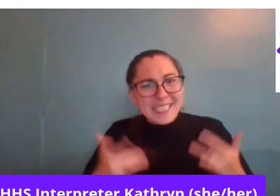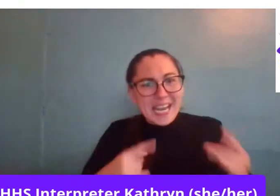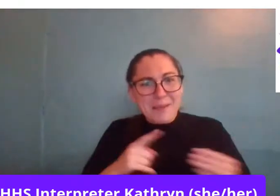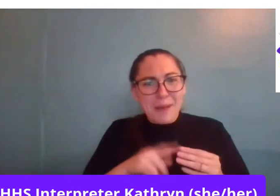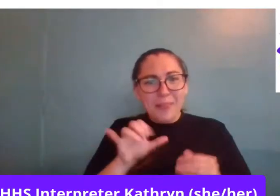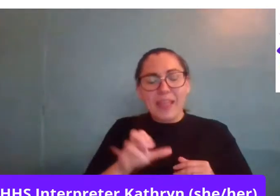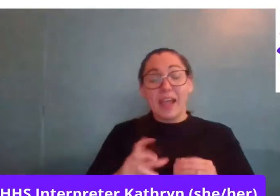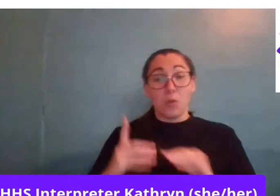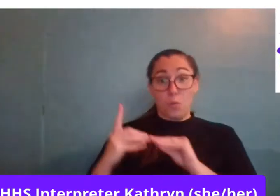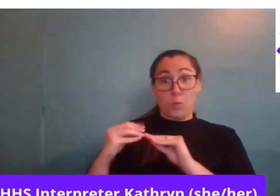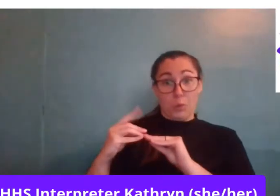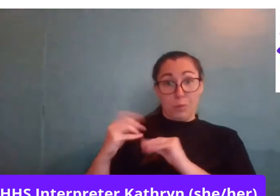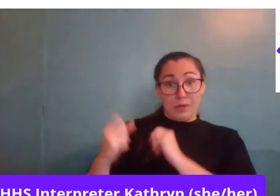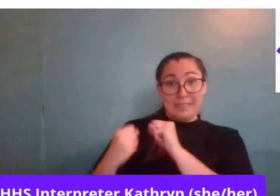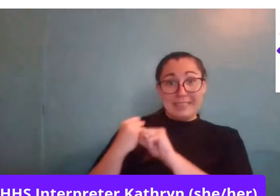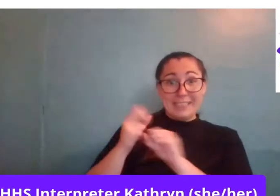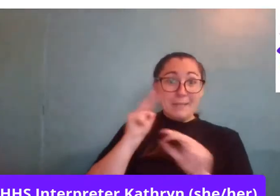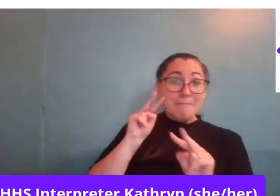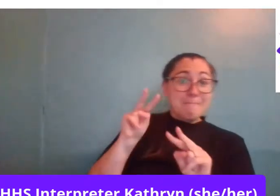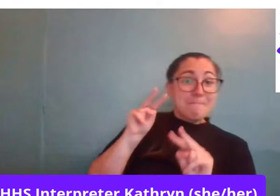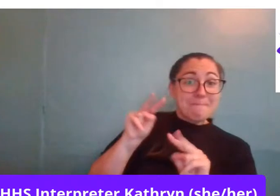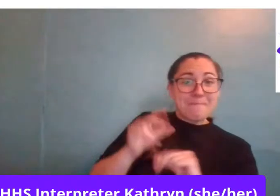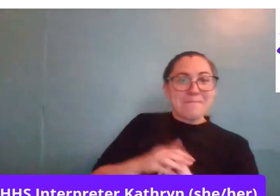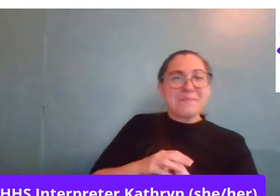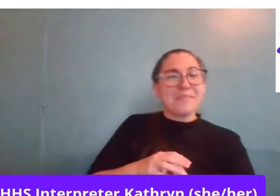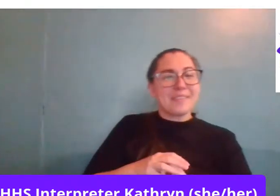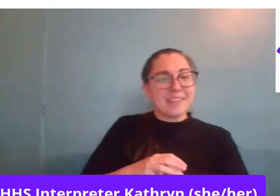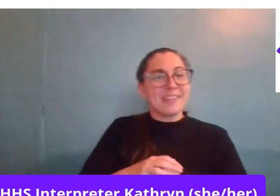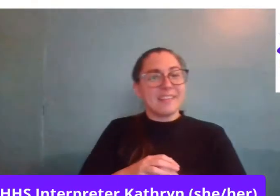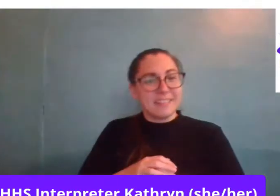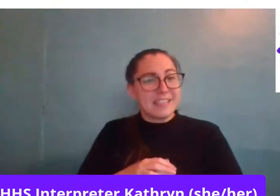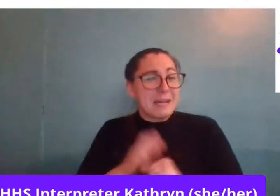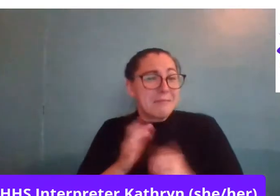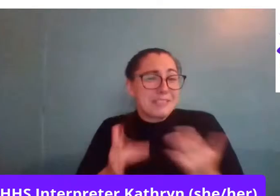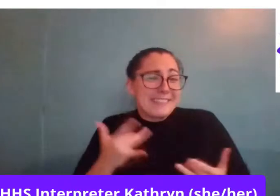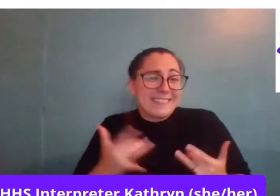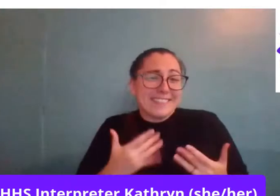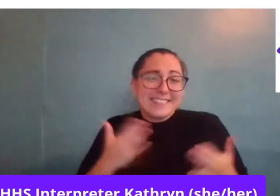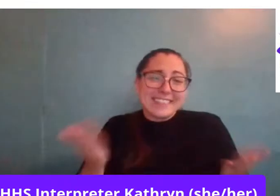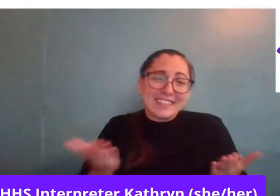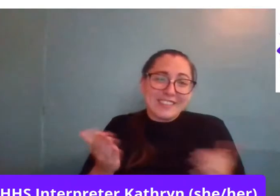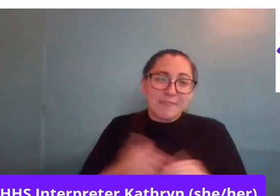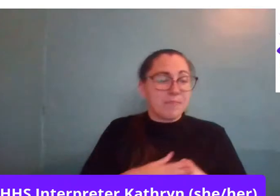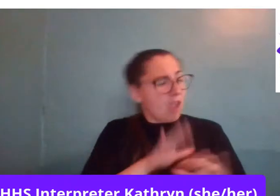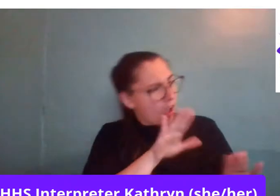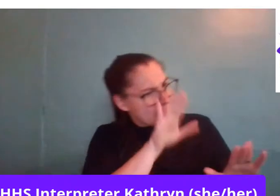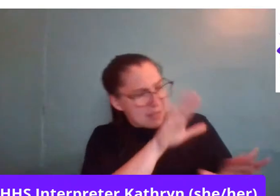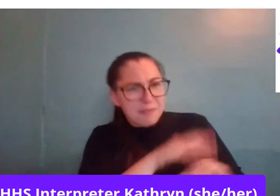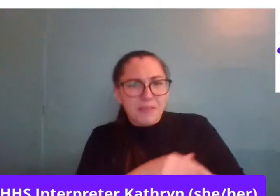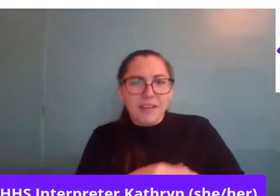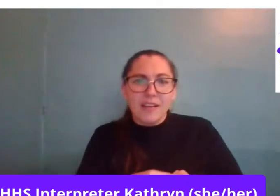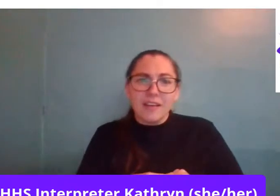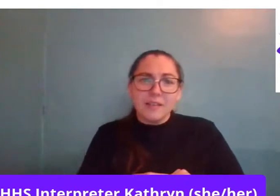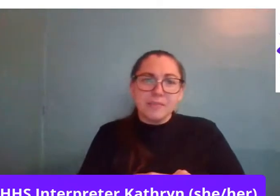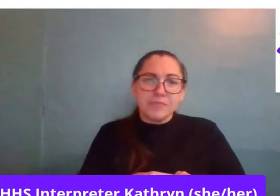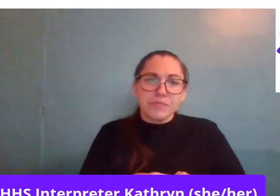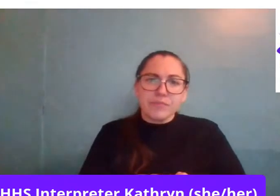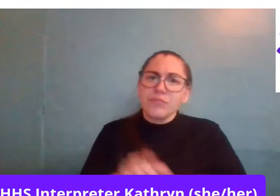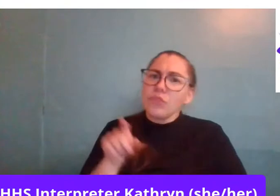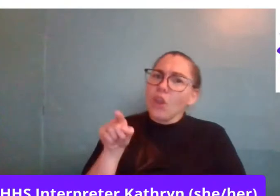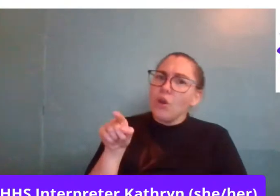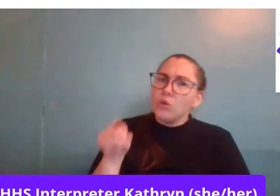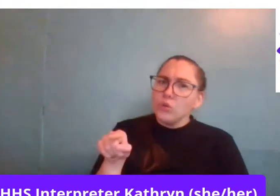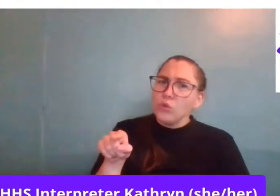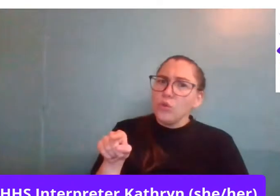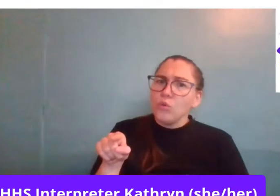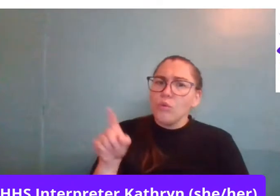year, and I'm just yet grateful. Awesome. You have met some